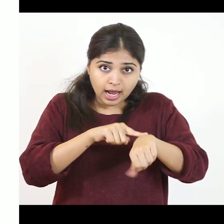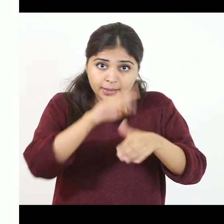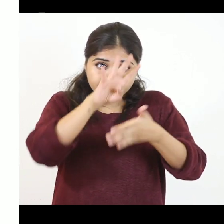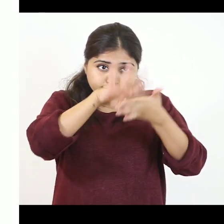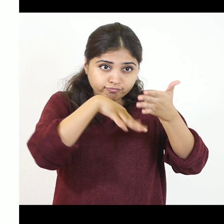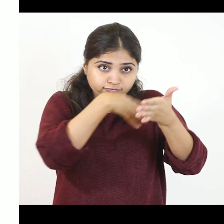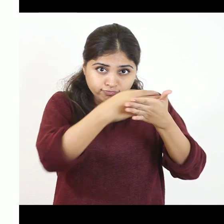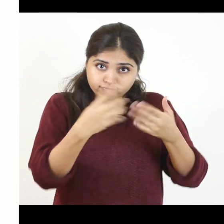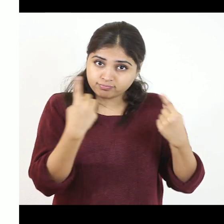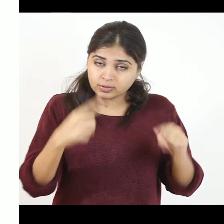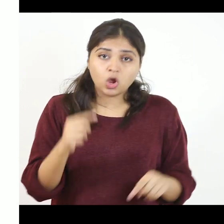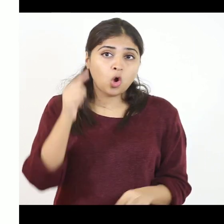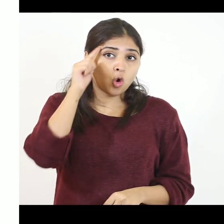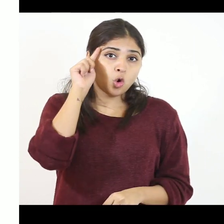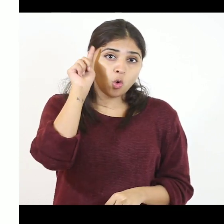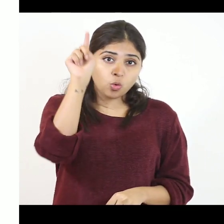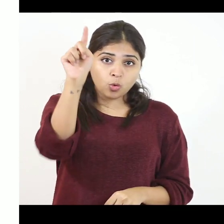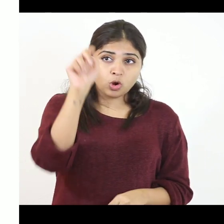Goal setting.